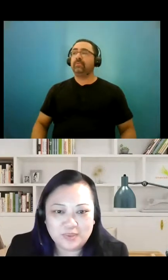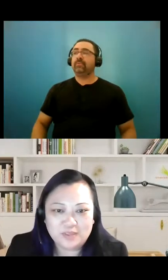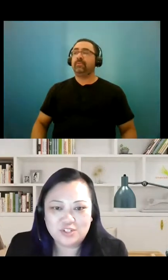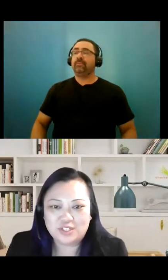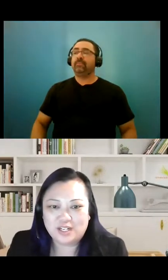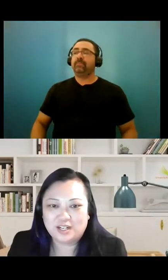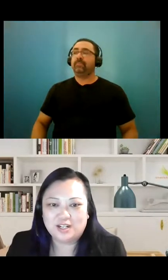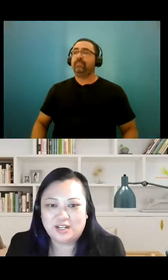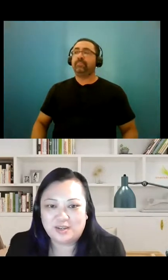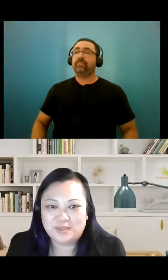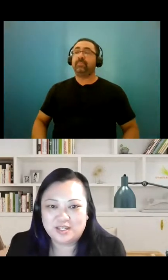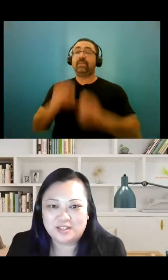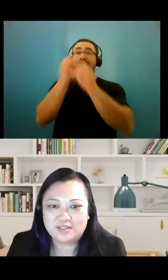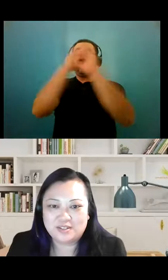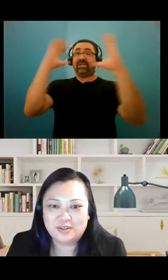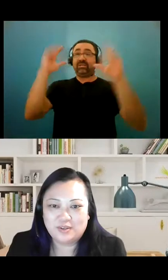The vision here